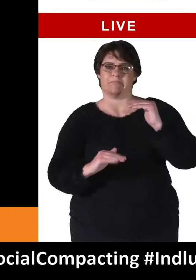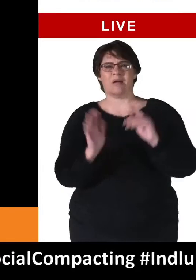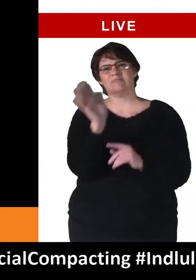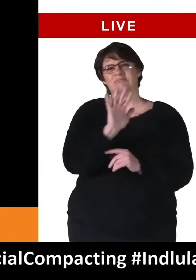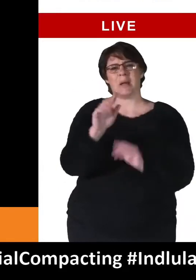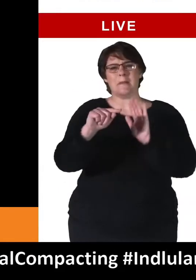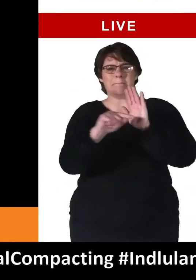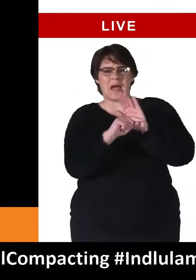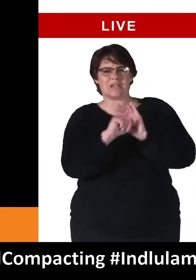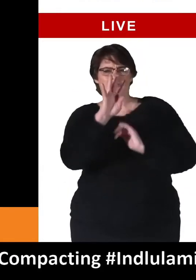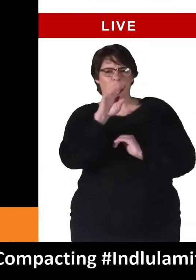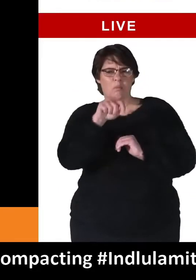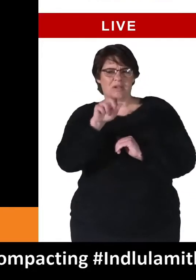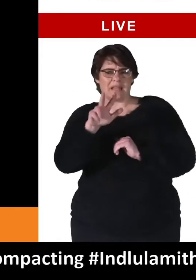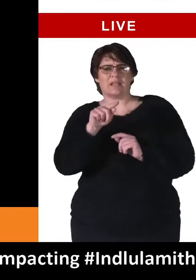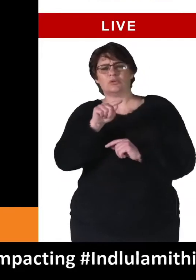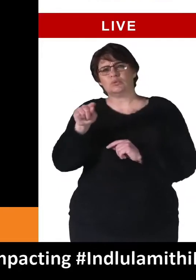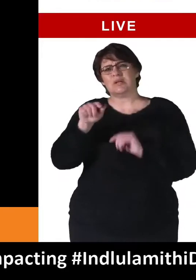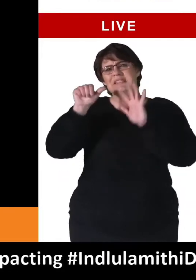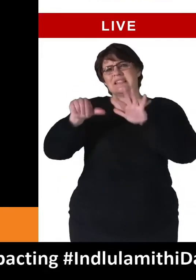between -4.8 and